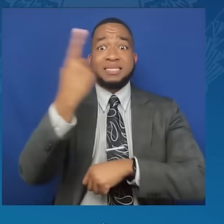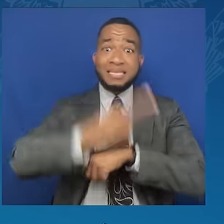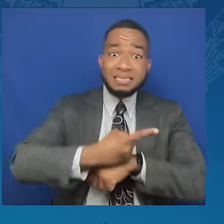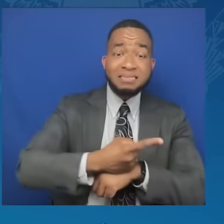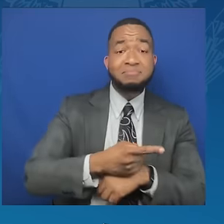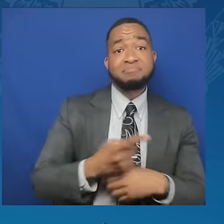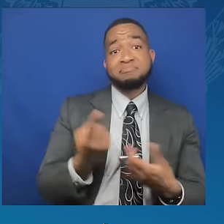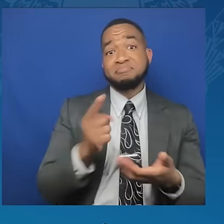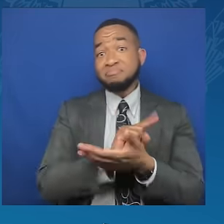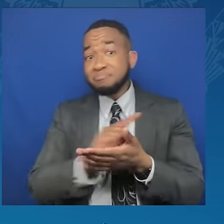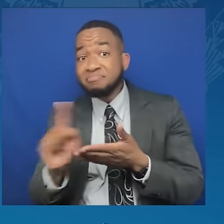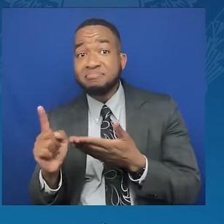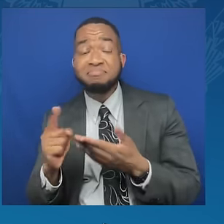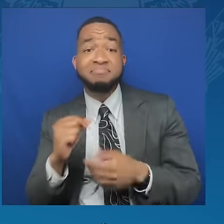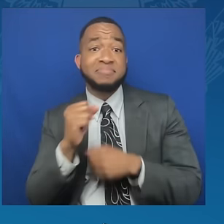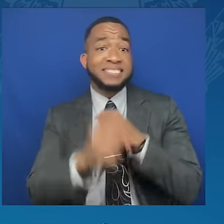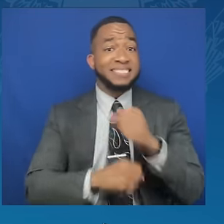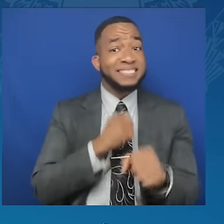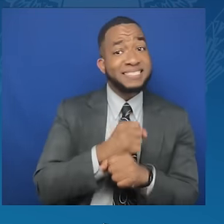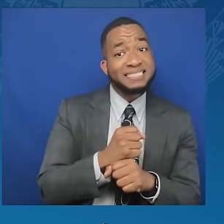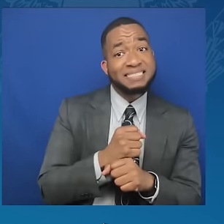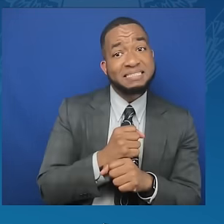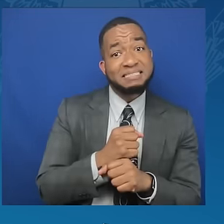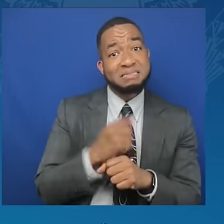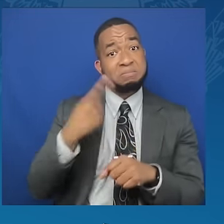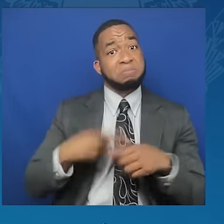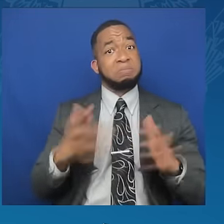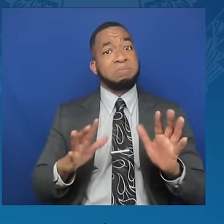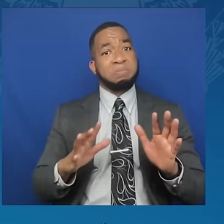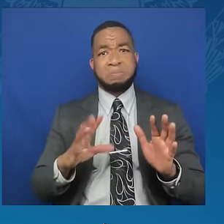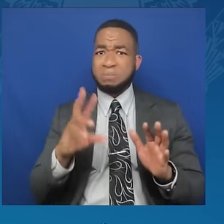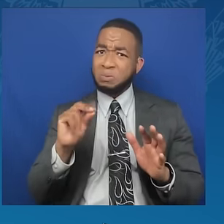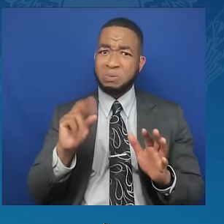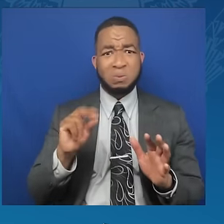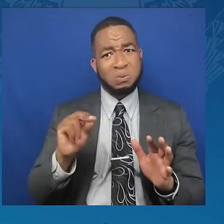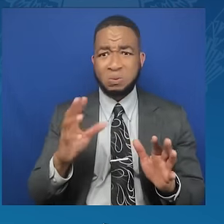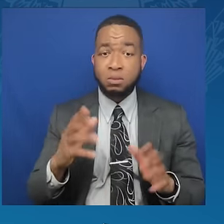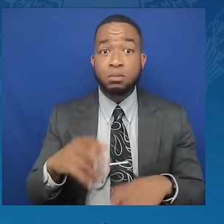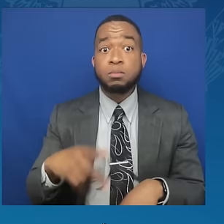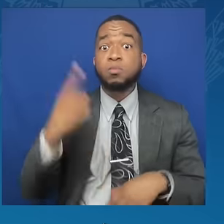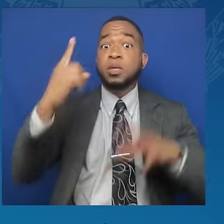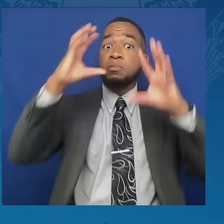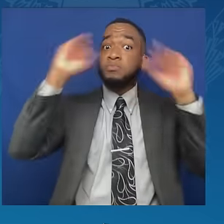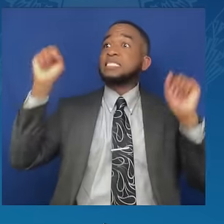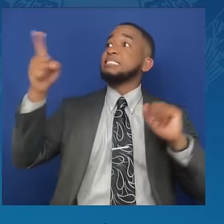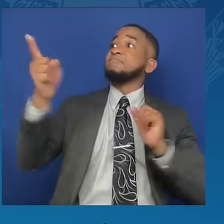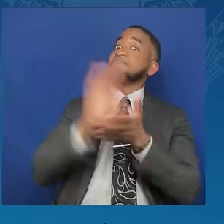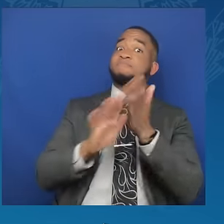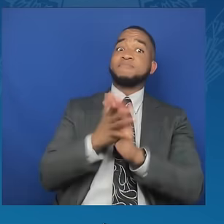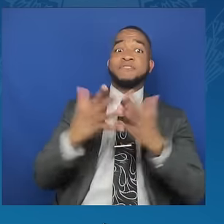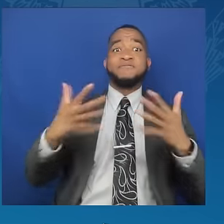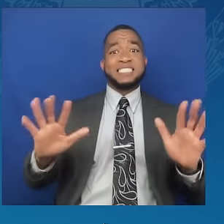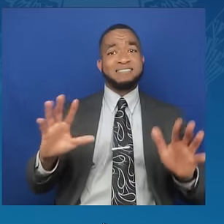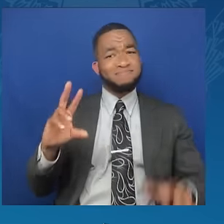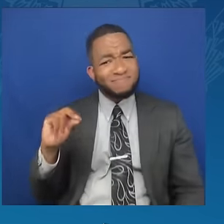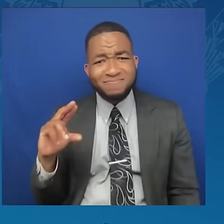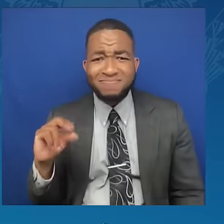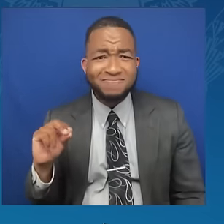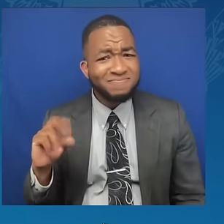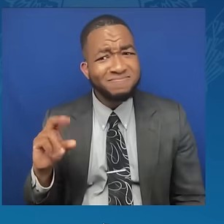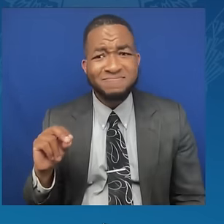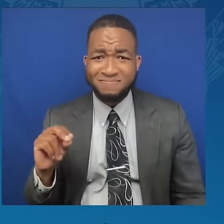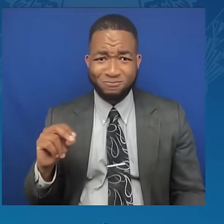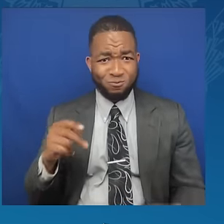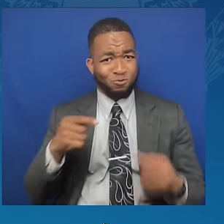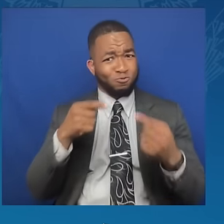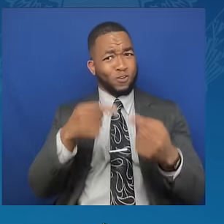judicial appointment or one presidential term. Ours is the struggle of a lifetime, or many